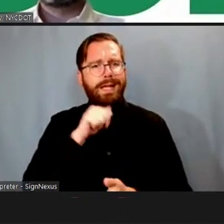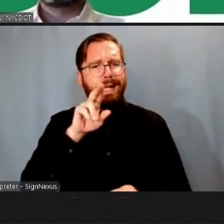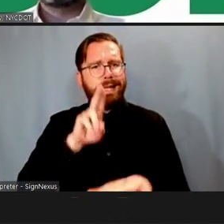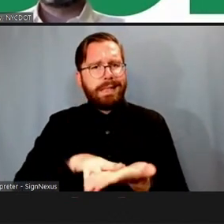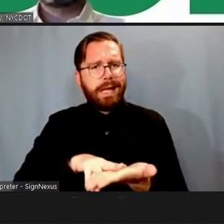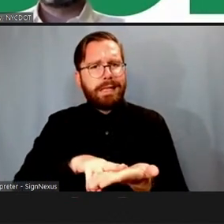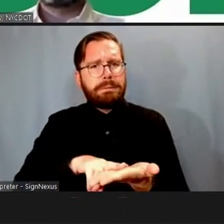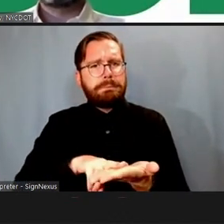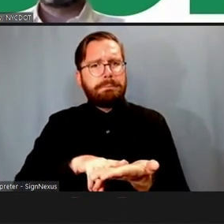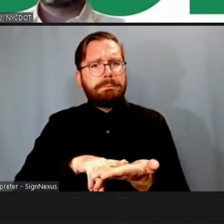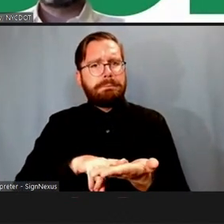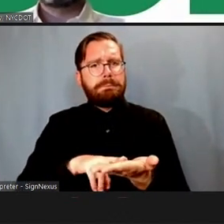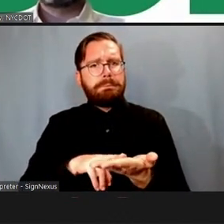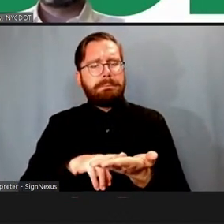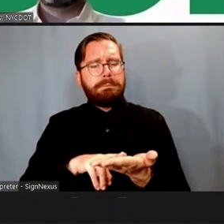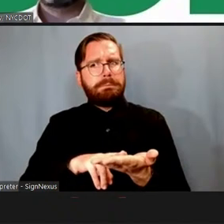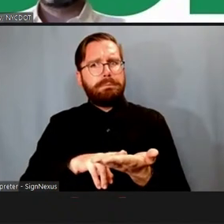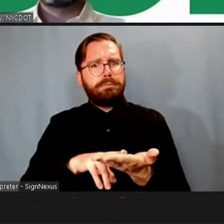to unmute